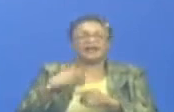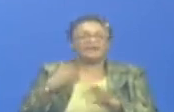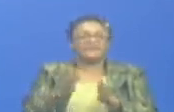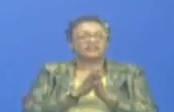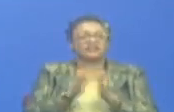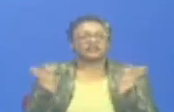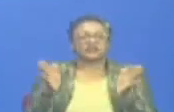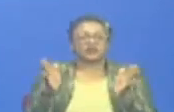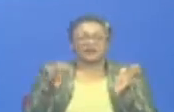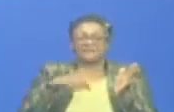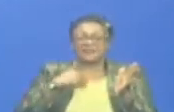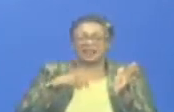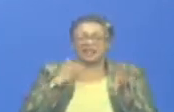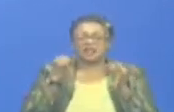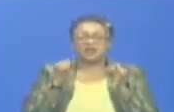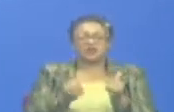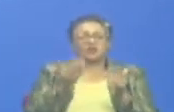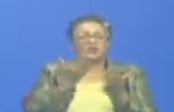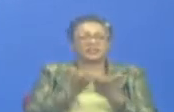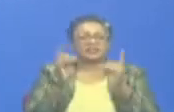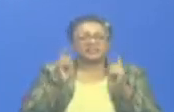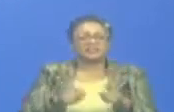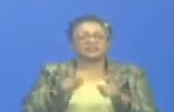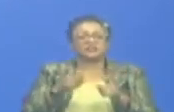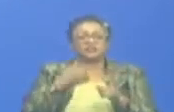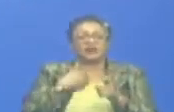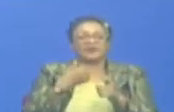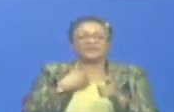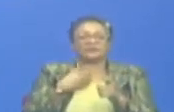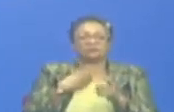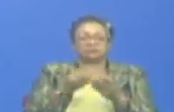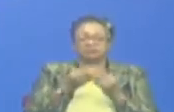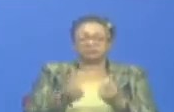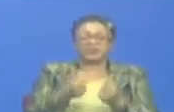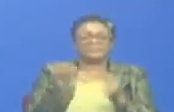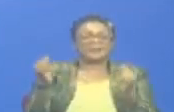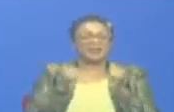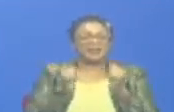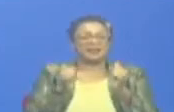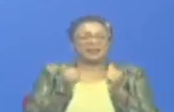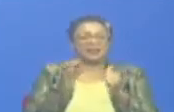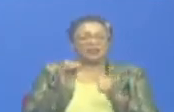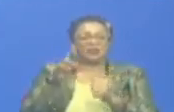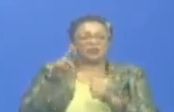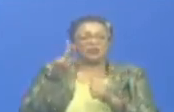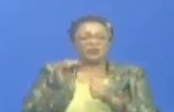new tools need to be employed to annihilate malaria. Oko Okusa, NTV.